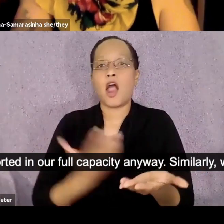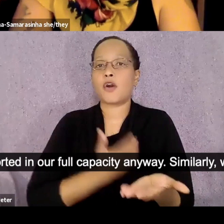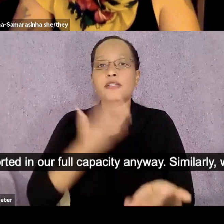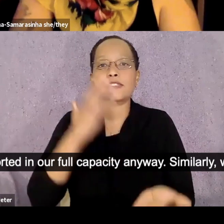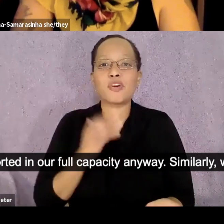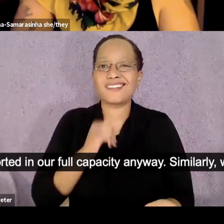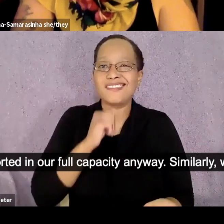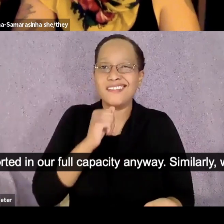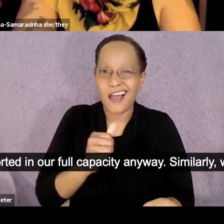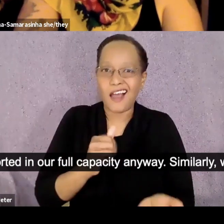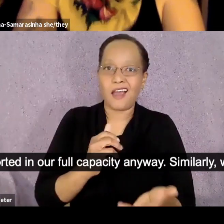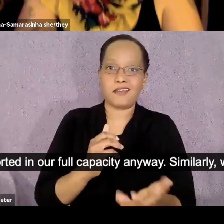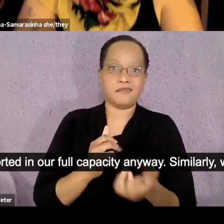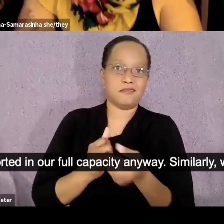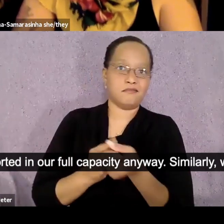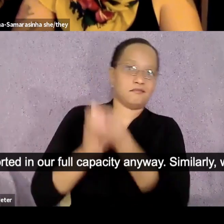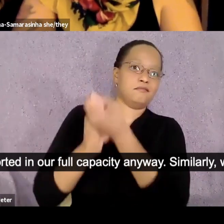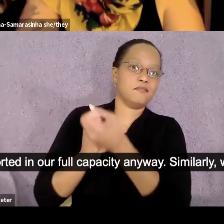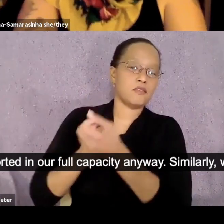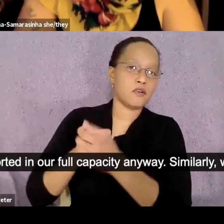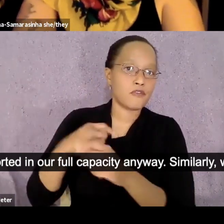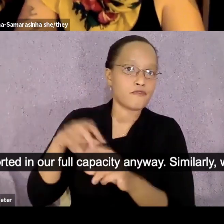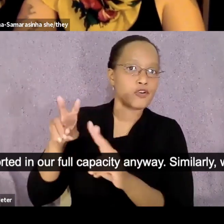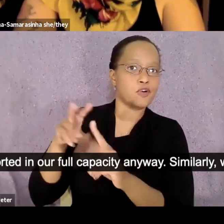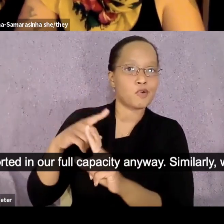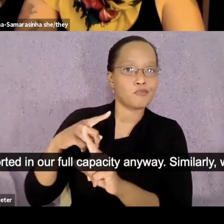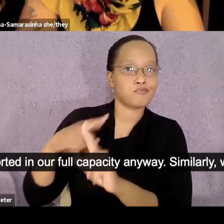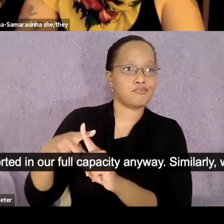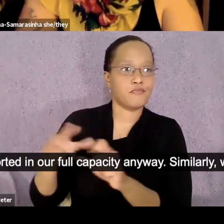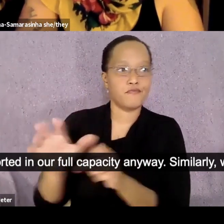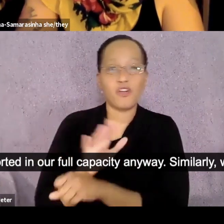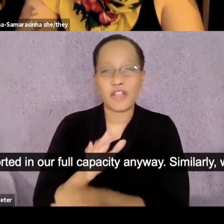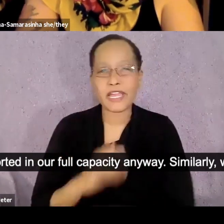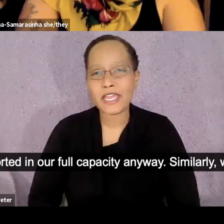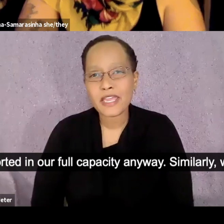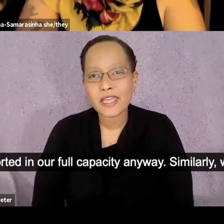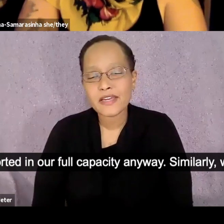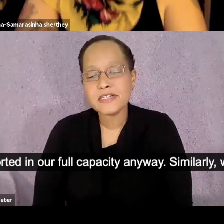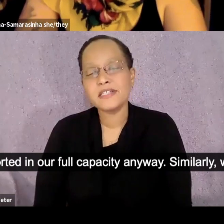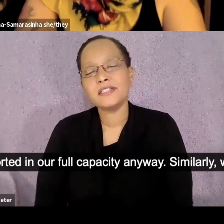full capacities. So anyway, similarly with, um,